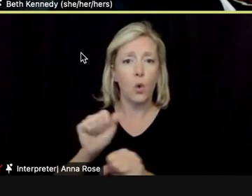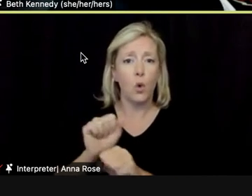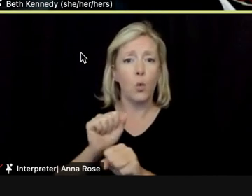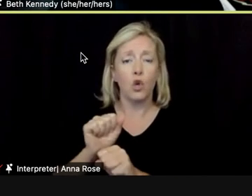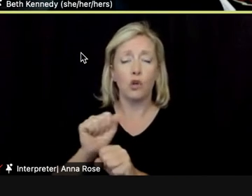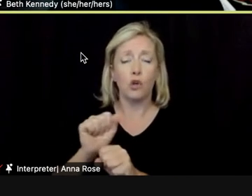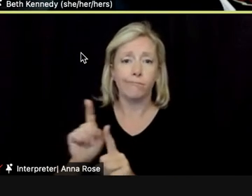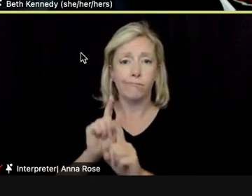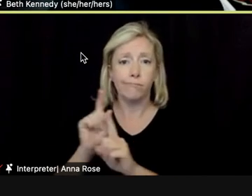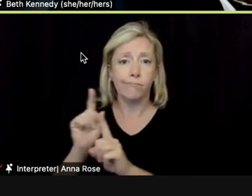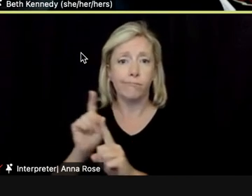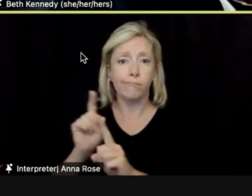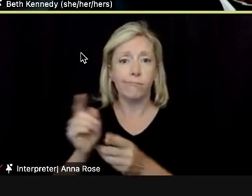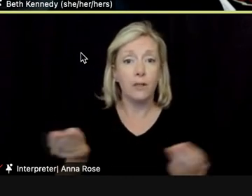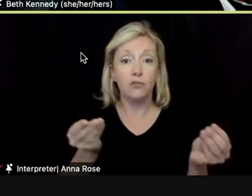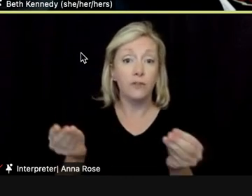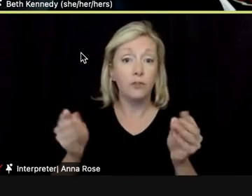slides.